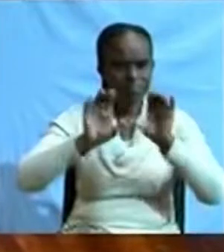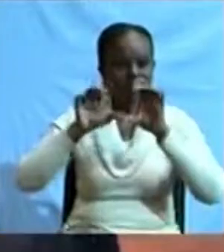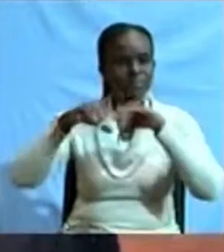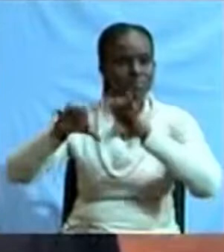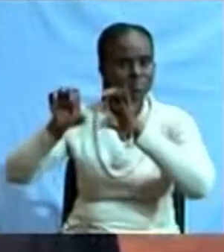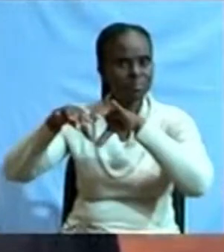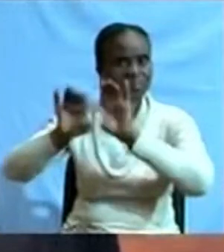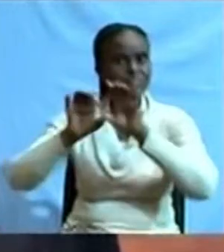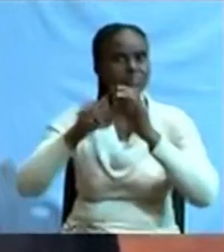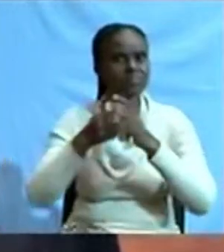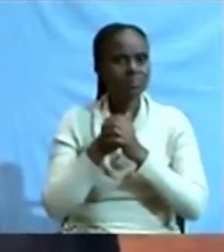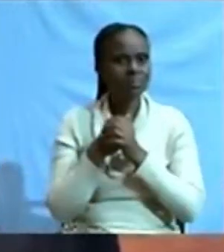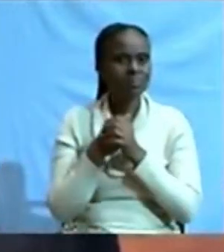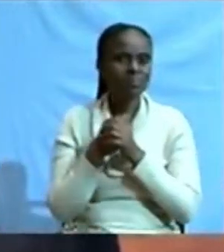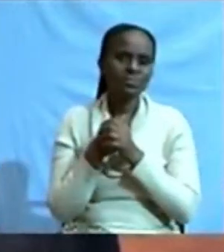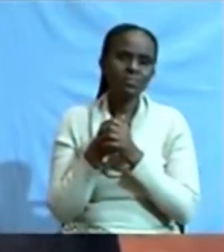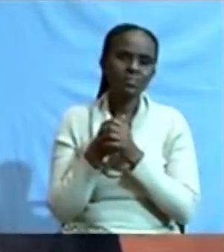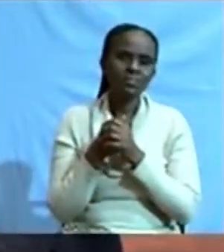undertake